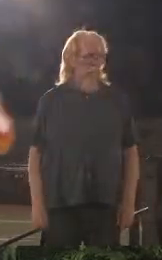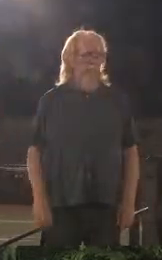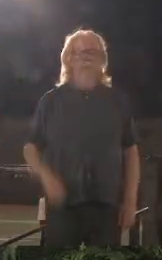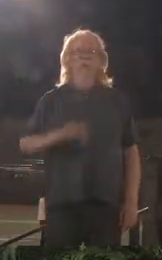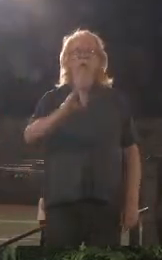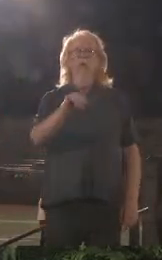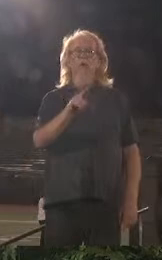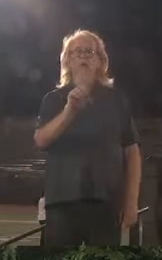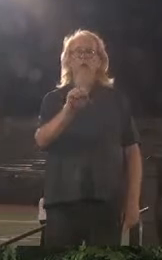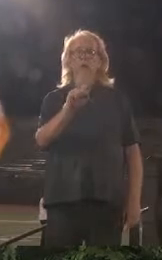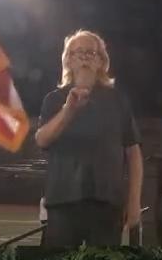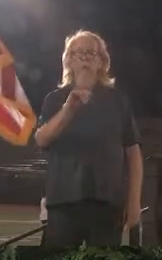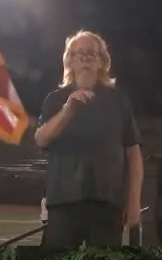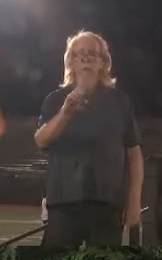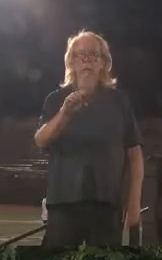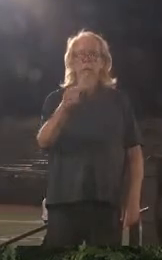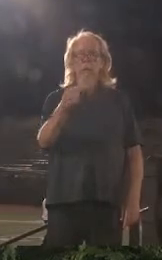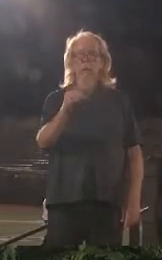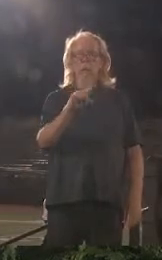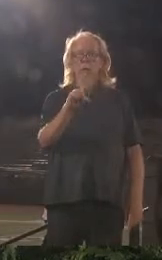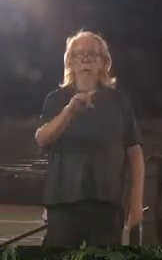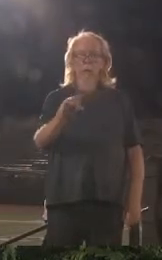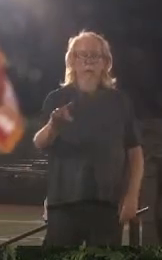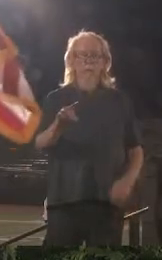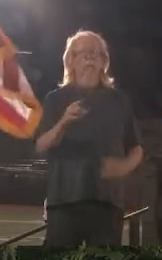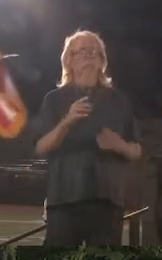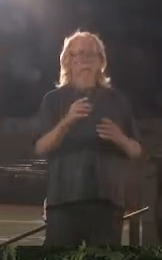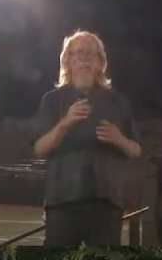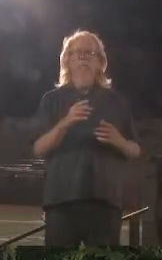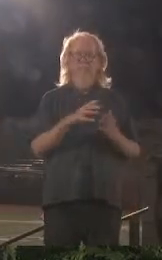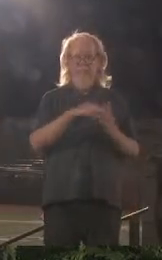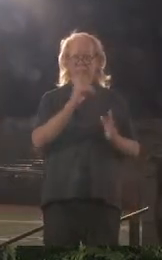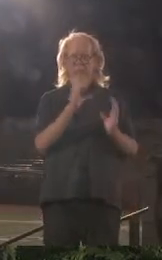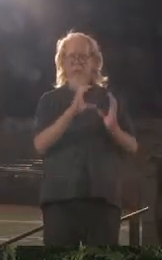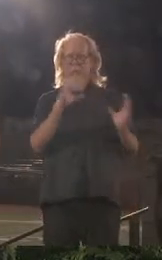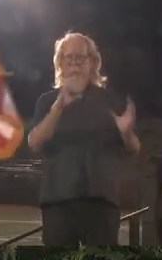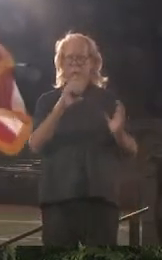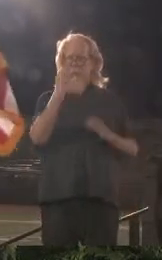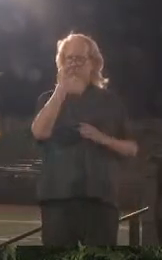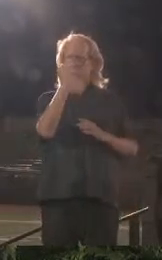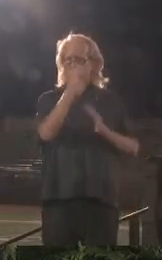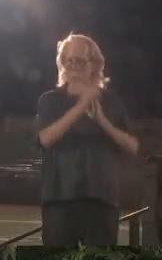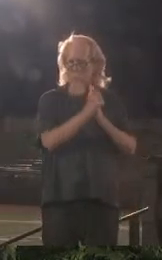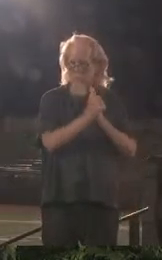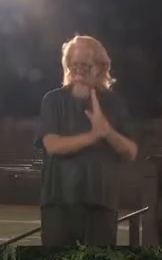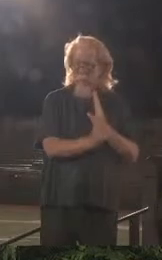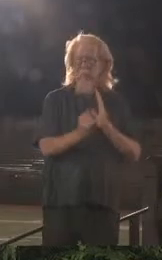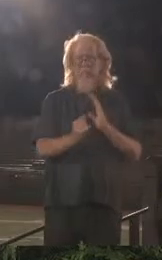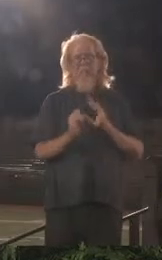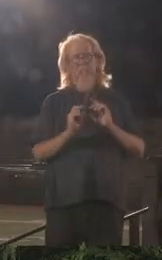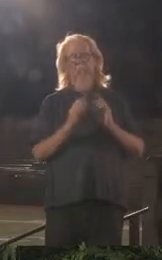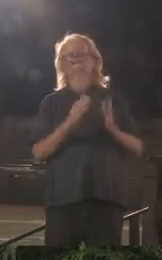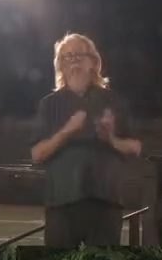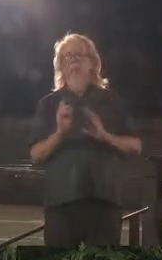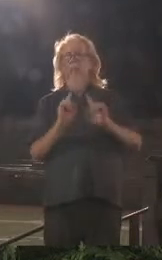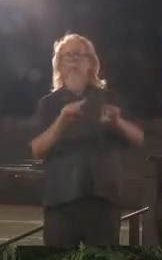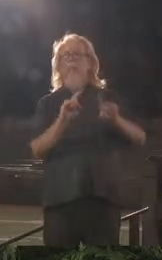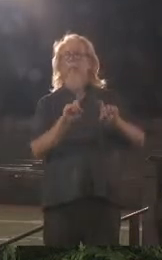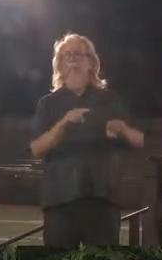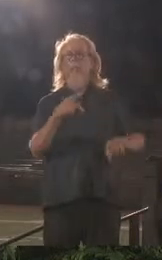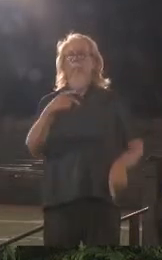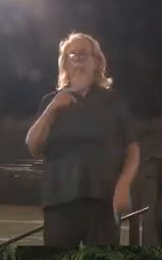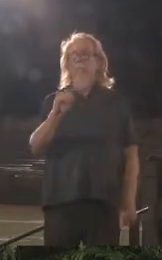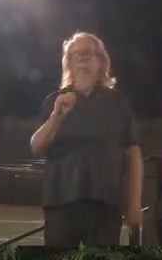Justine Brianne Gonzalez earned certification in knowledge-based floral skills and will be attending Palo Alto College.